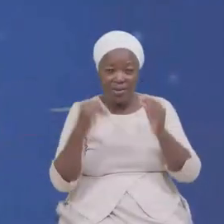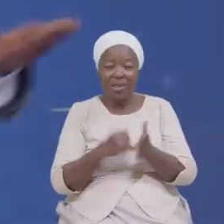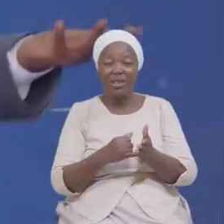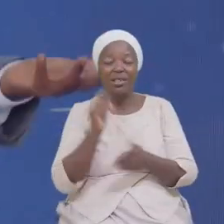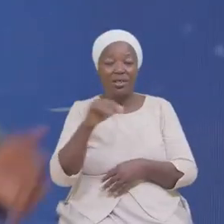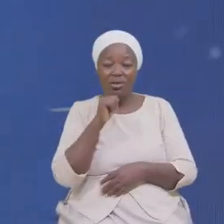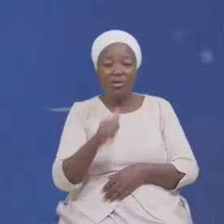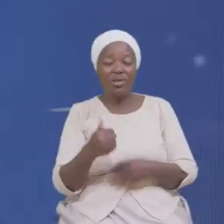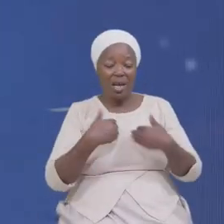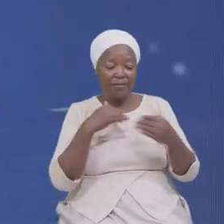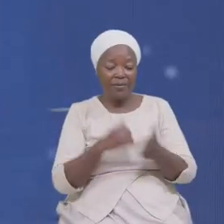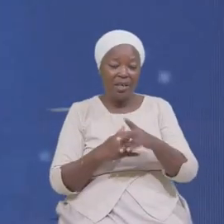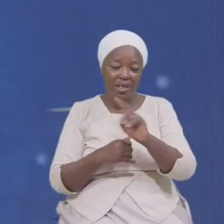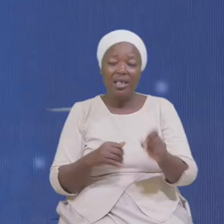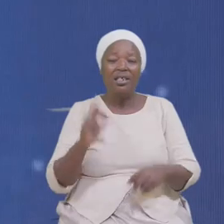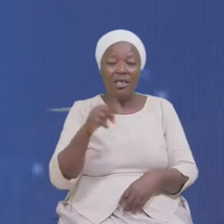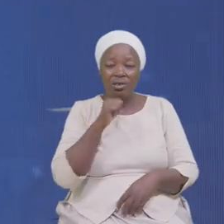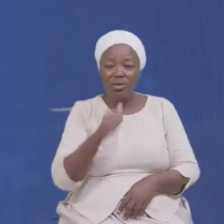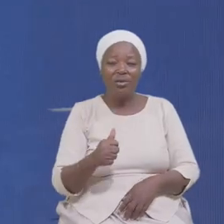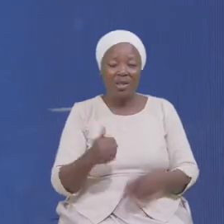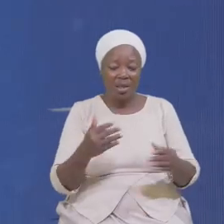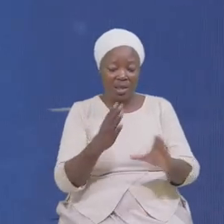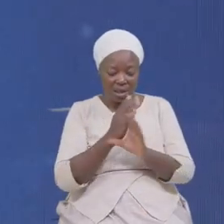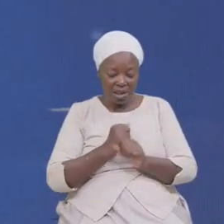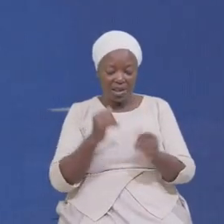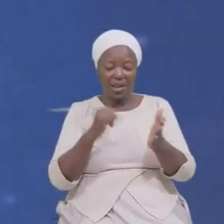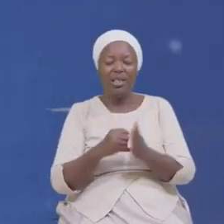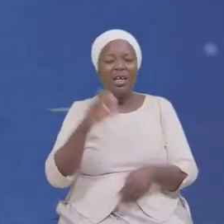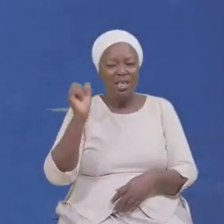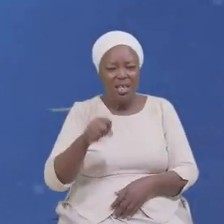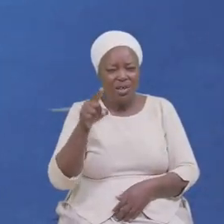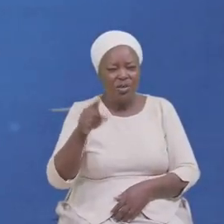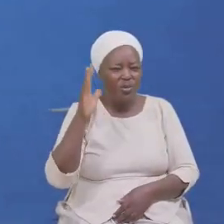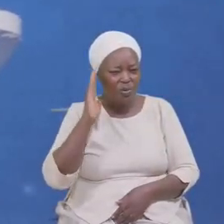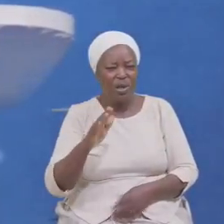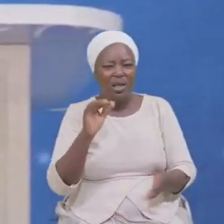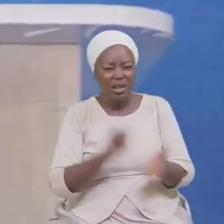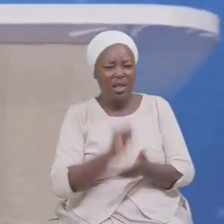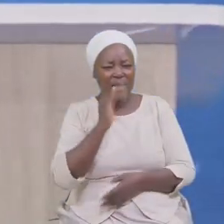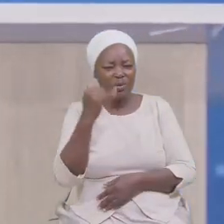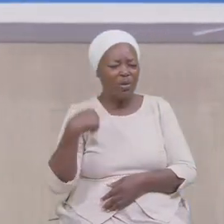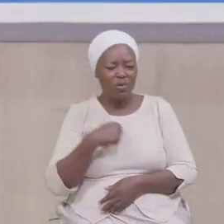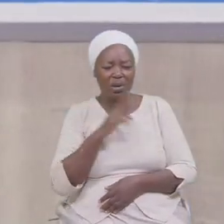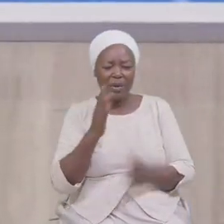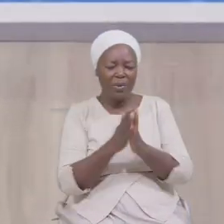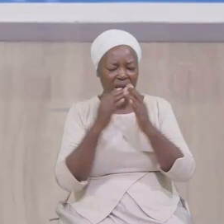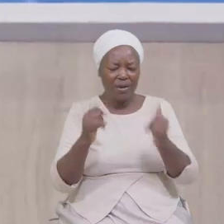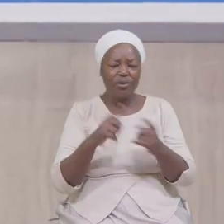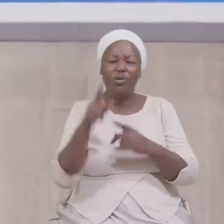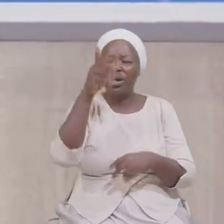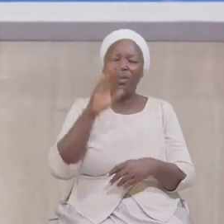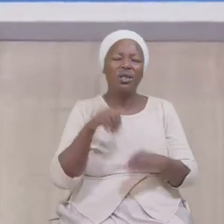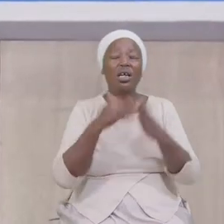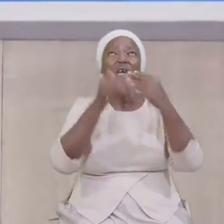not have it? Shall ye not obtain it? Yes, you will. That's why we're praying now to a God in heaven